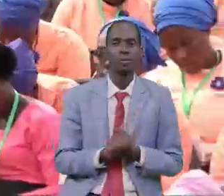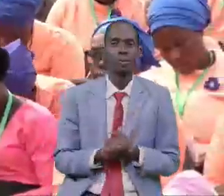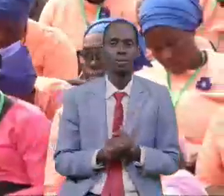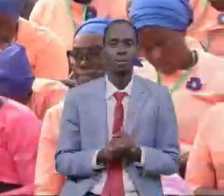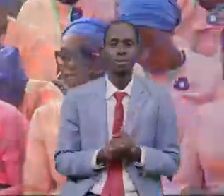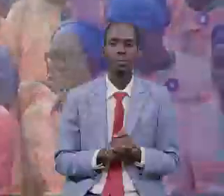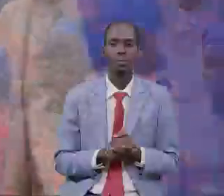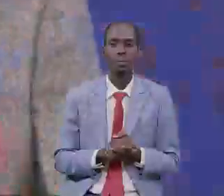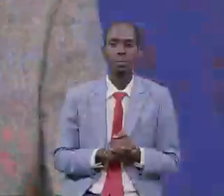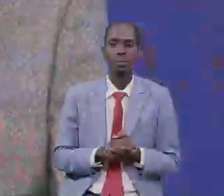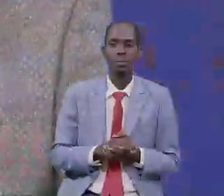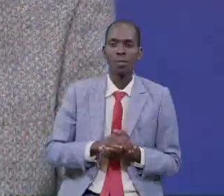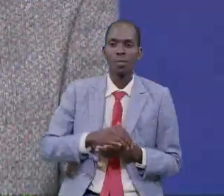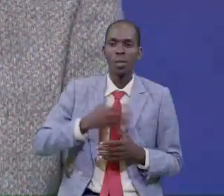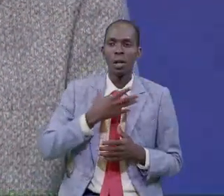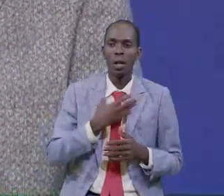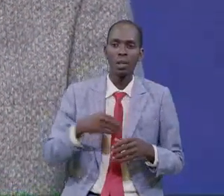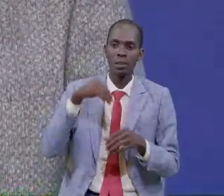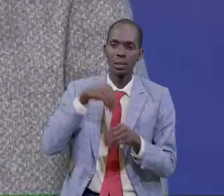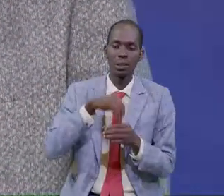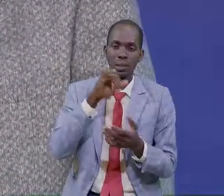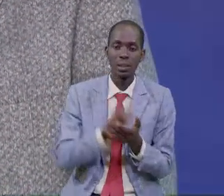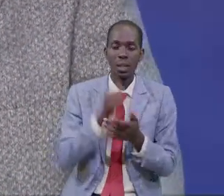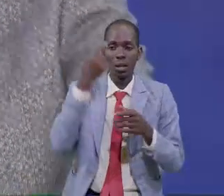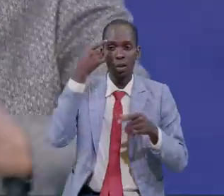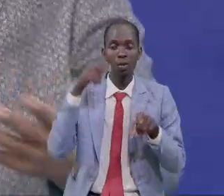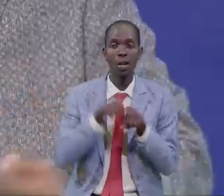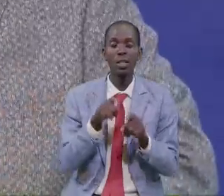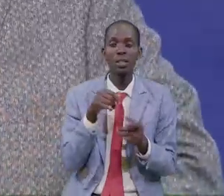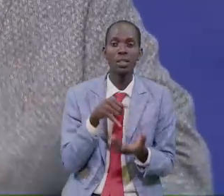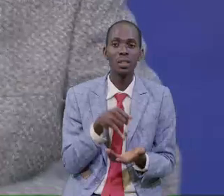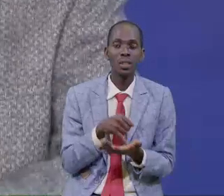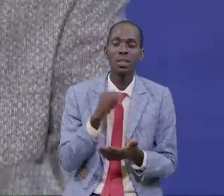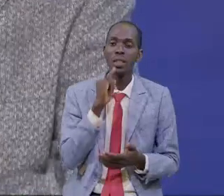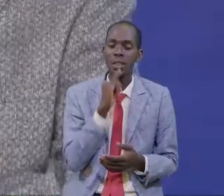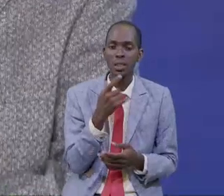And in that covenant is the care of God for you.